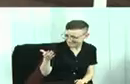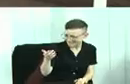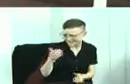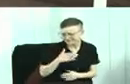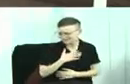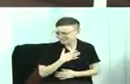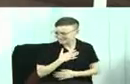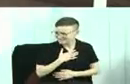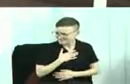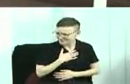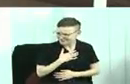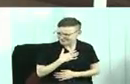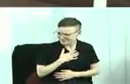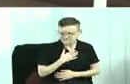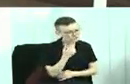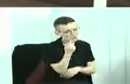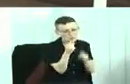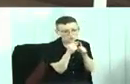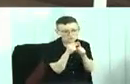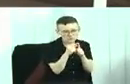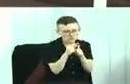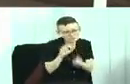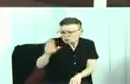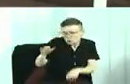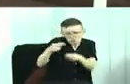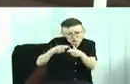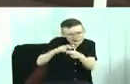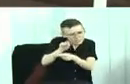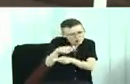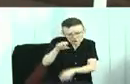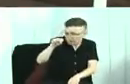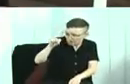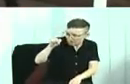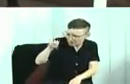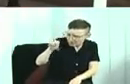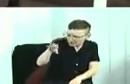Mary. A single word, just her name.